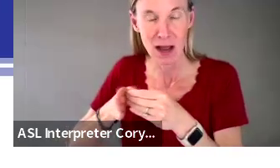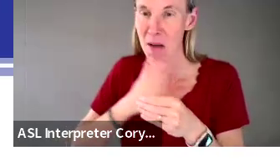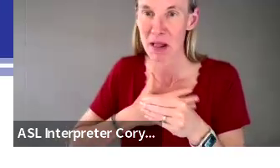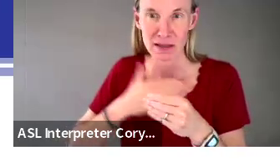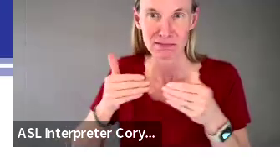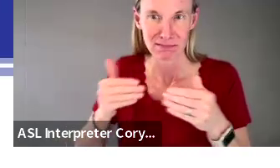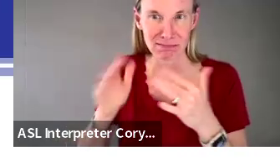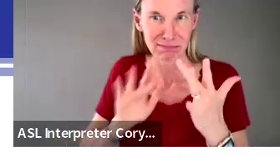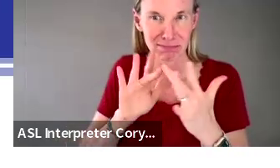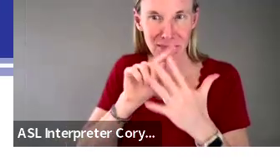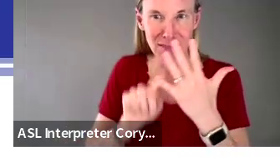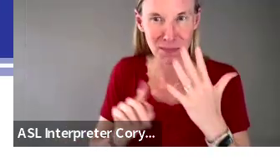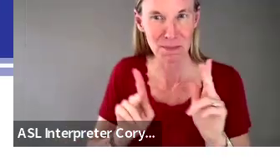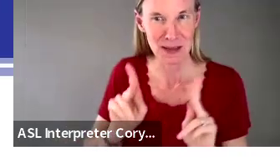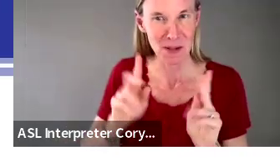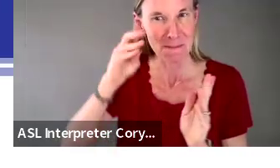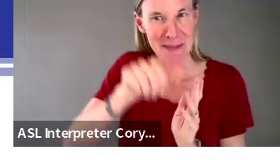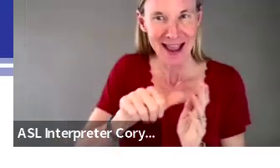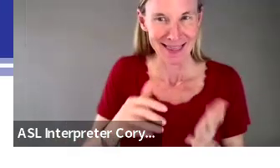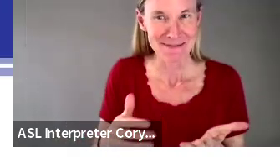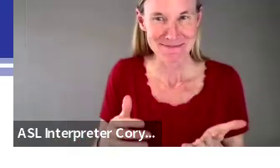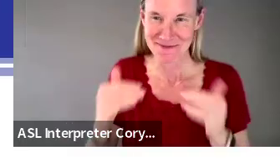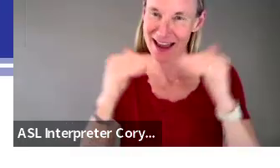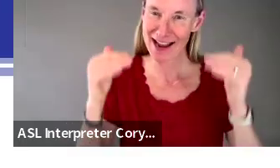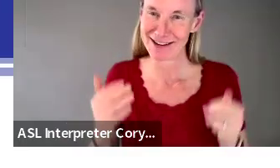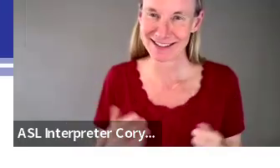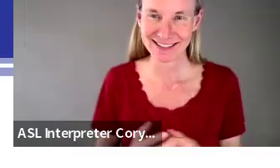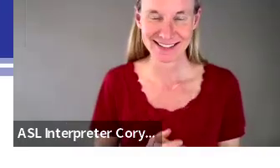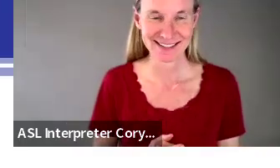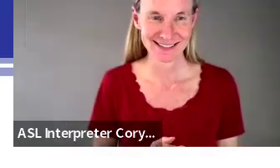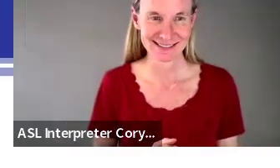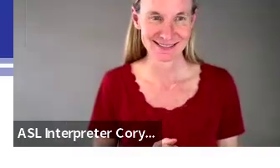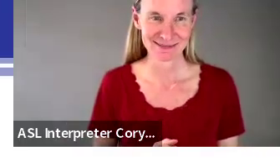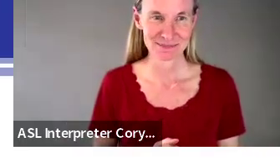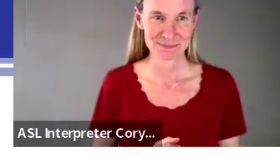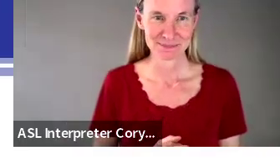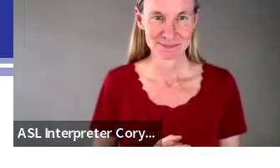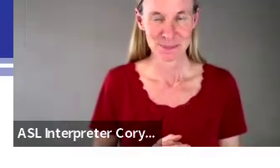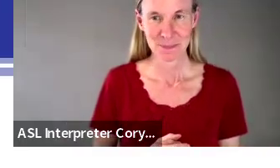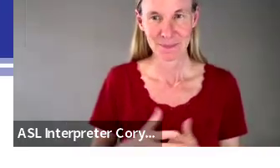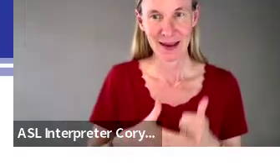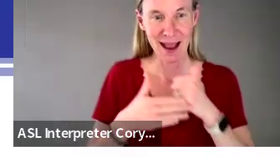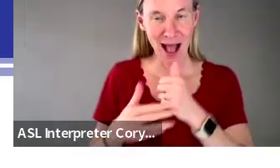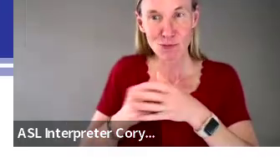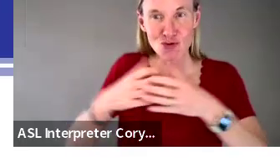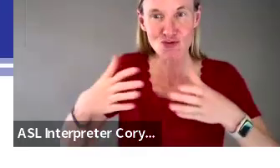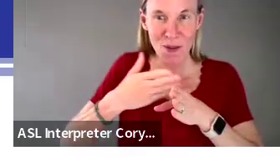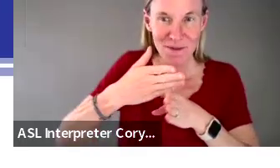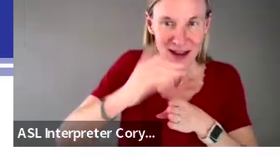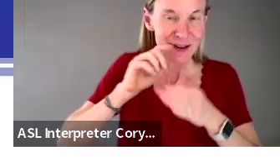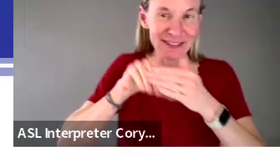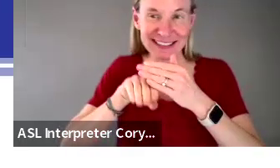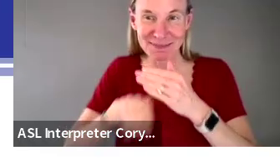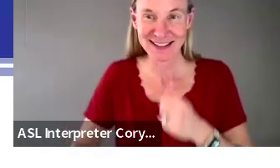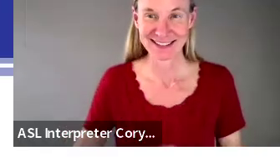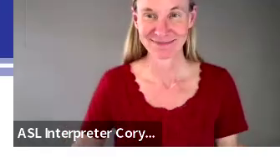please compensate people, pay people fairly, and uh, and help grow the field of